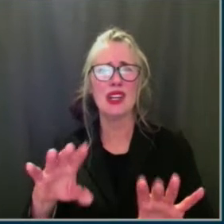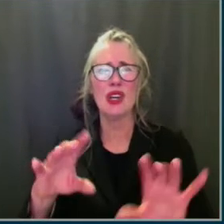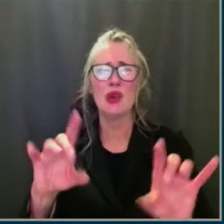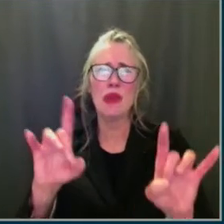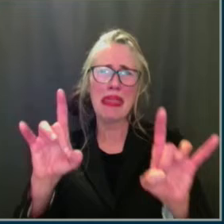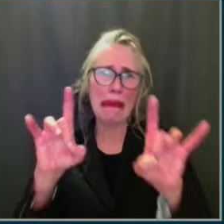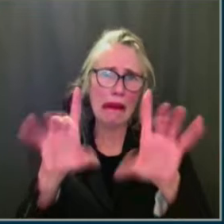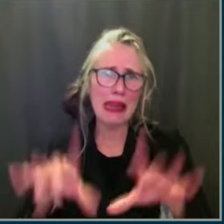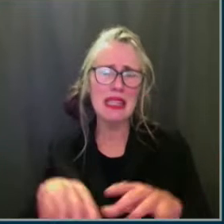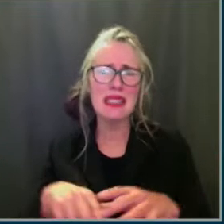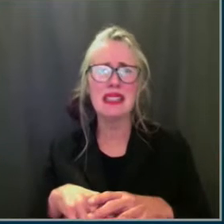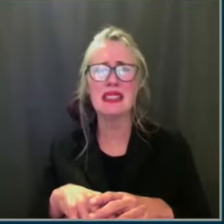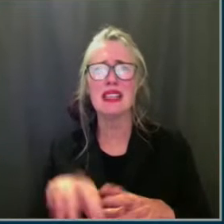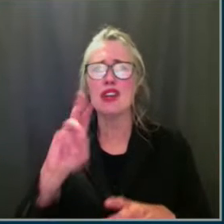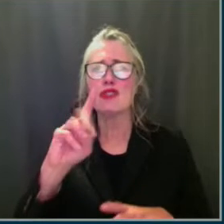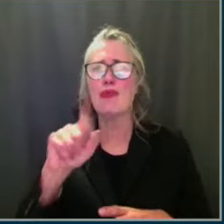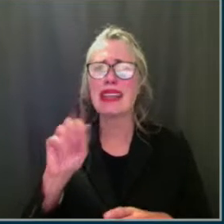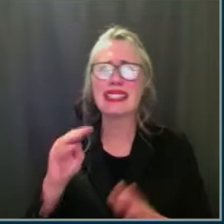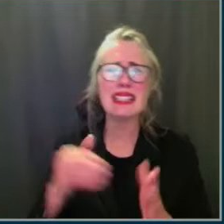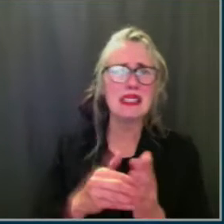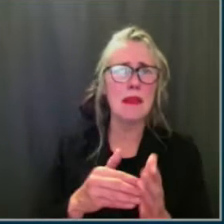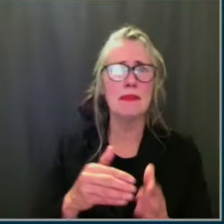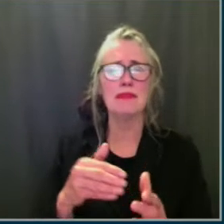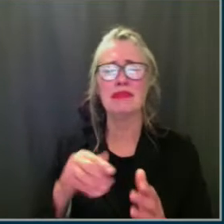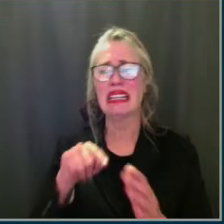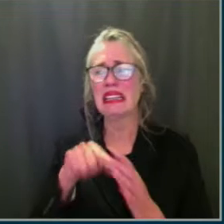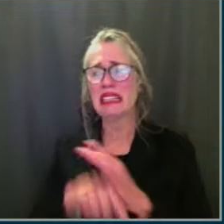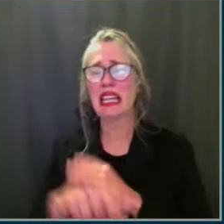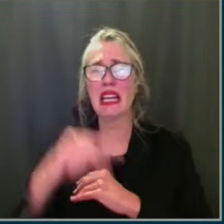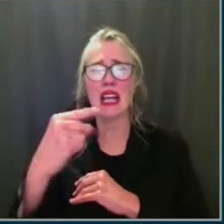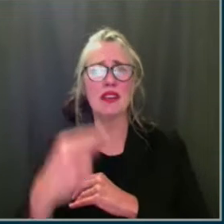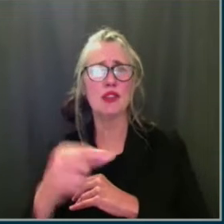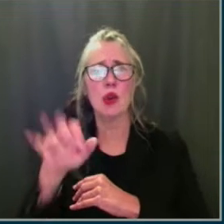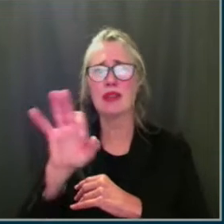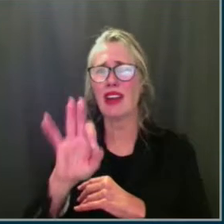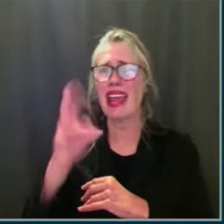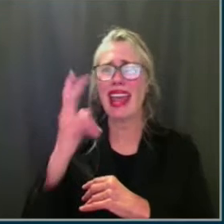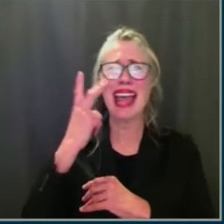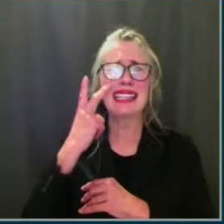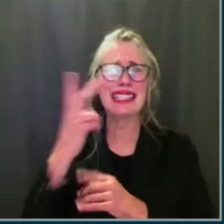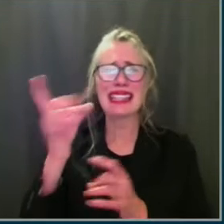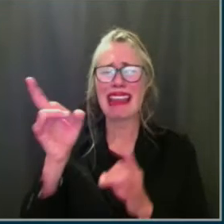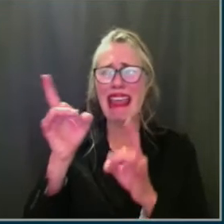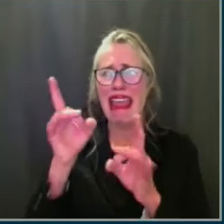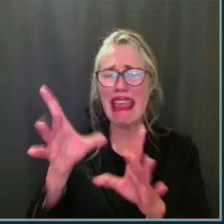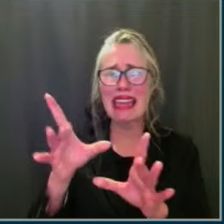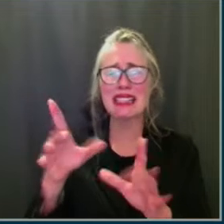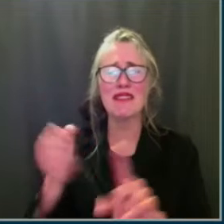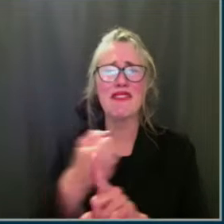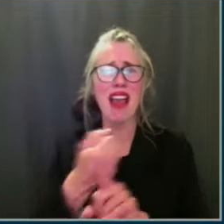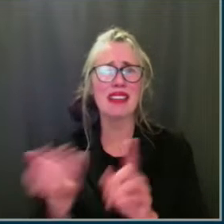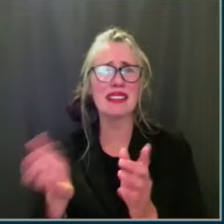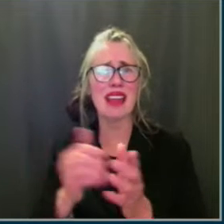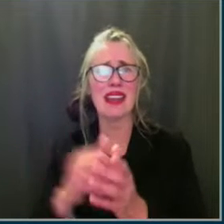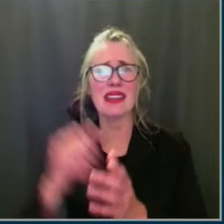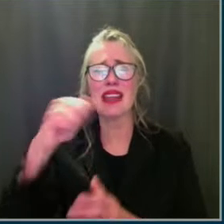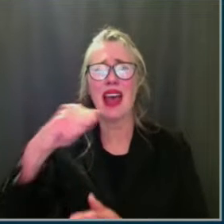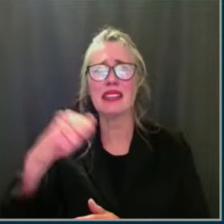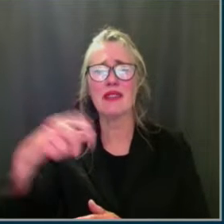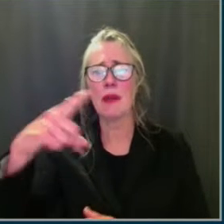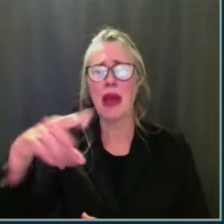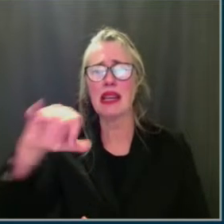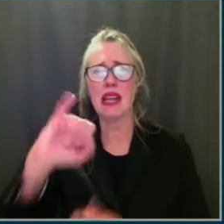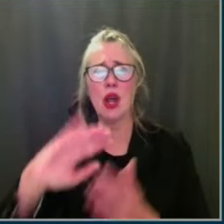of George Floyd, the spike in hate against our Asian American and Pacific Islander community. We've seen attacks against